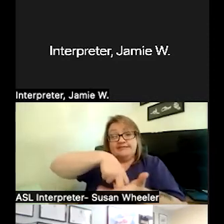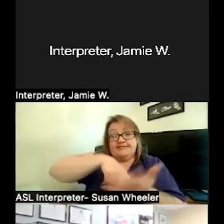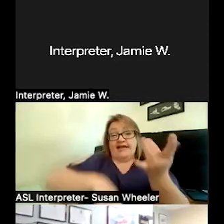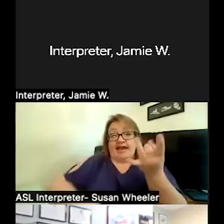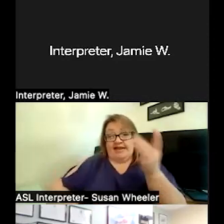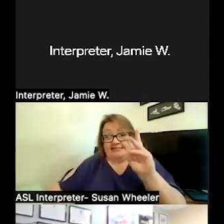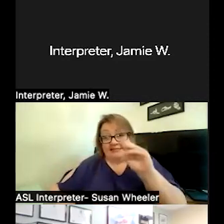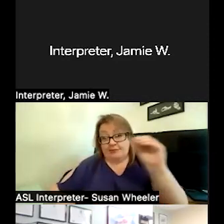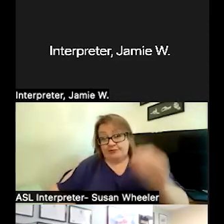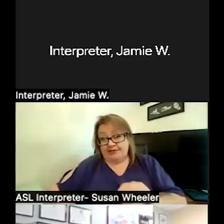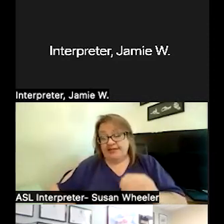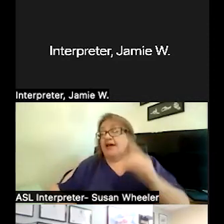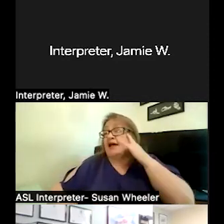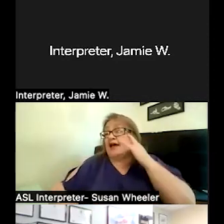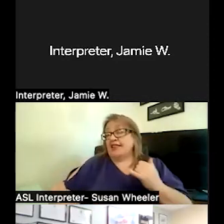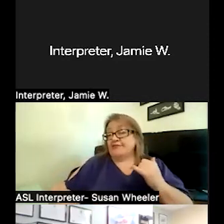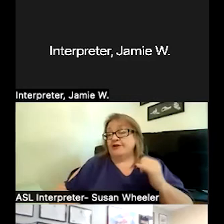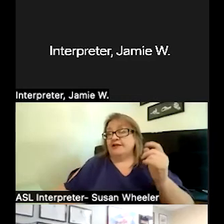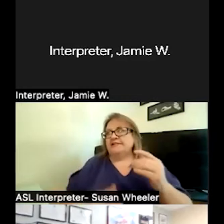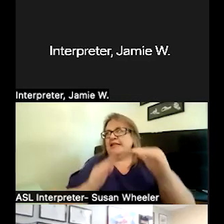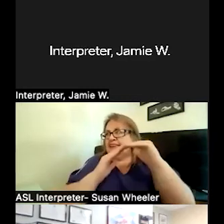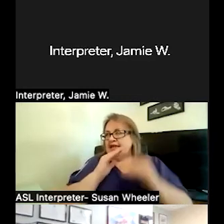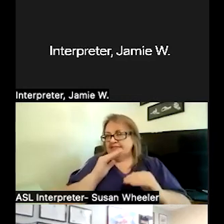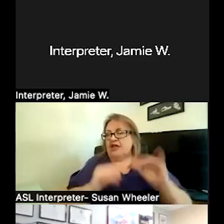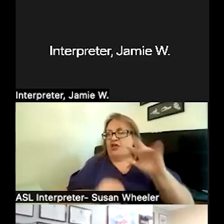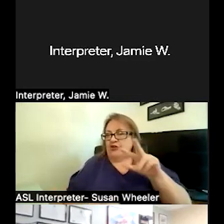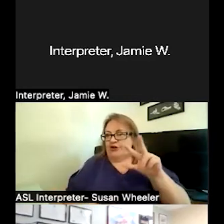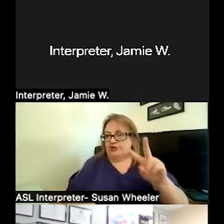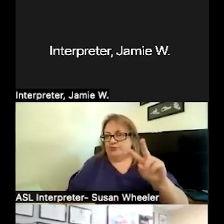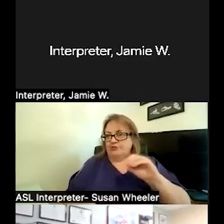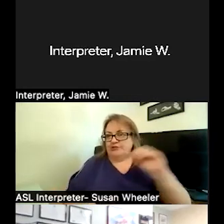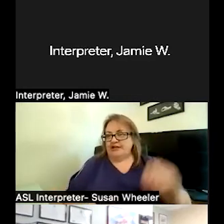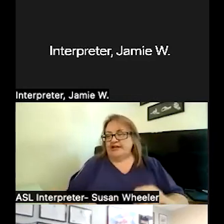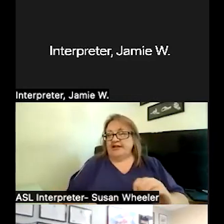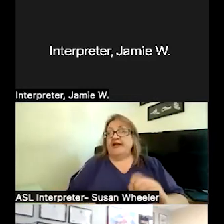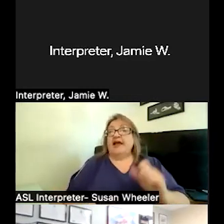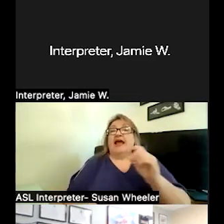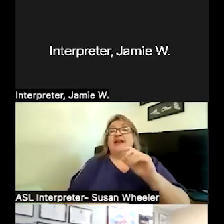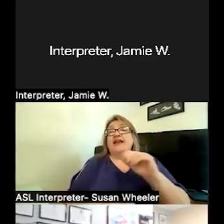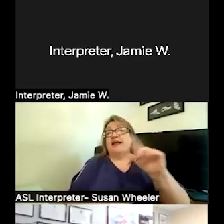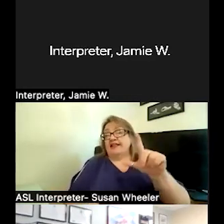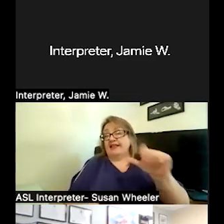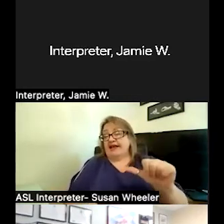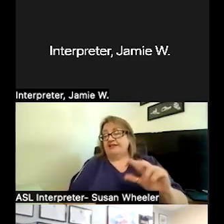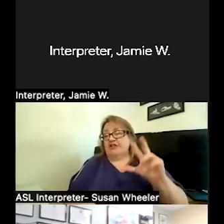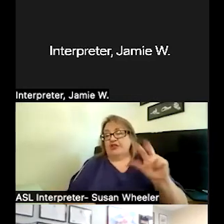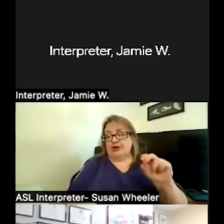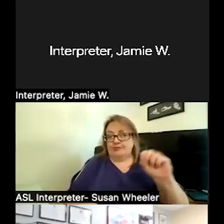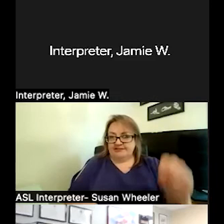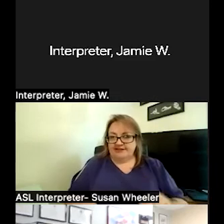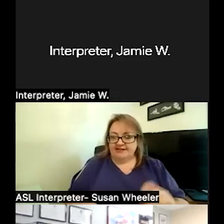States. Yet California, it's significantly less, 32%. In LA County, it's down to 30%. And it's the one area